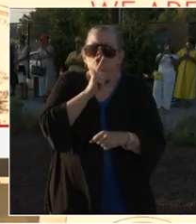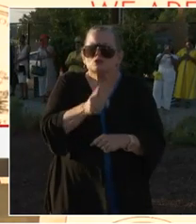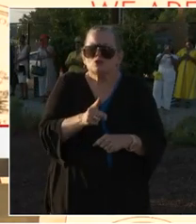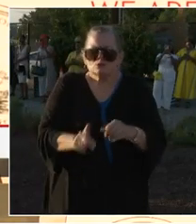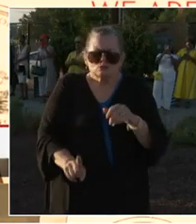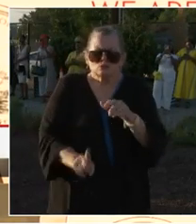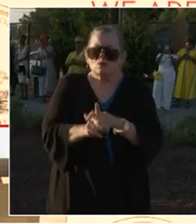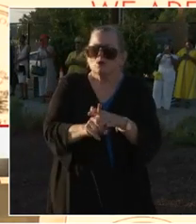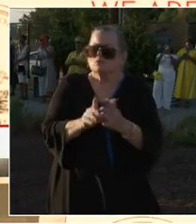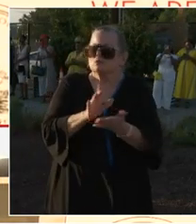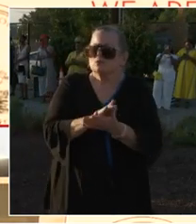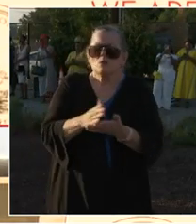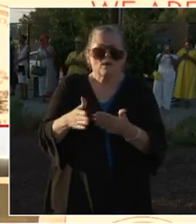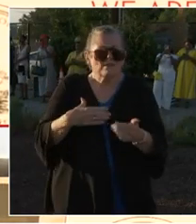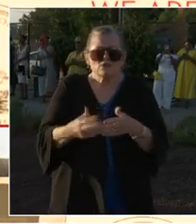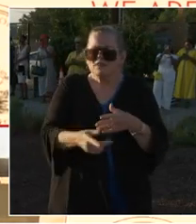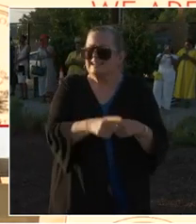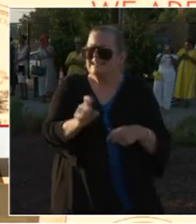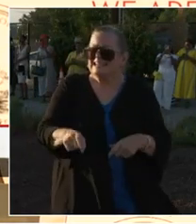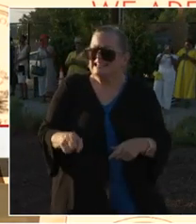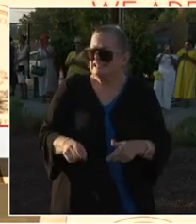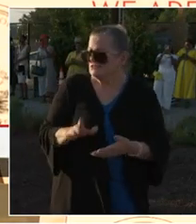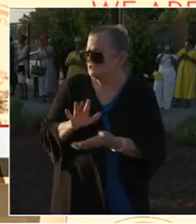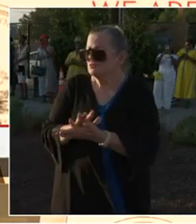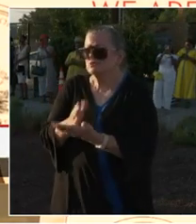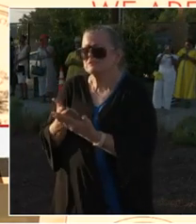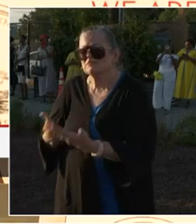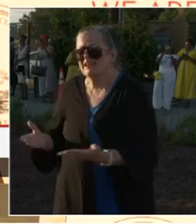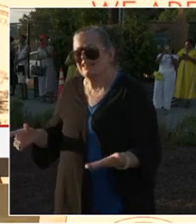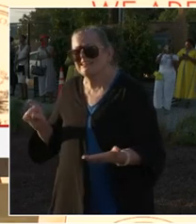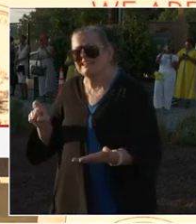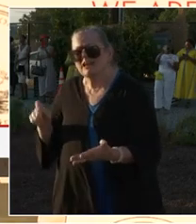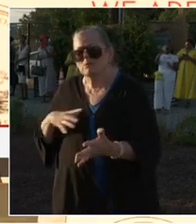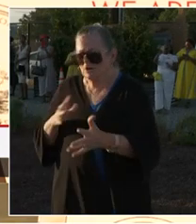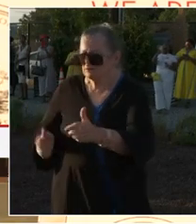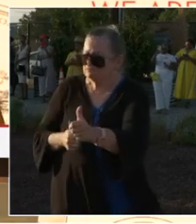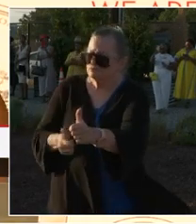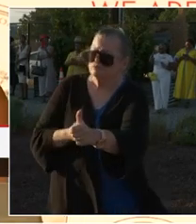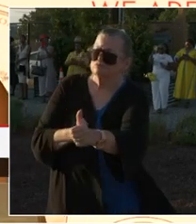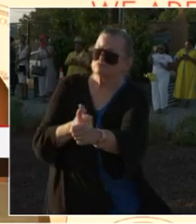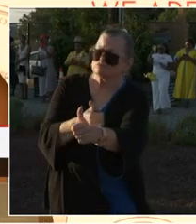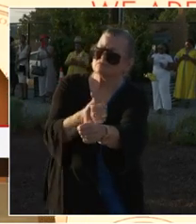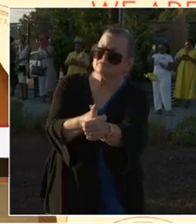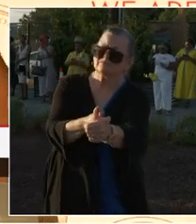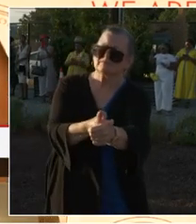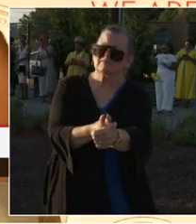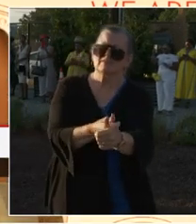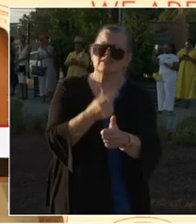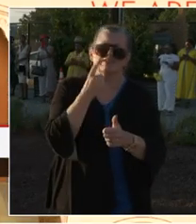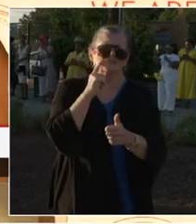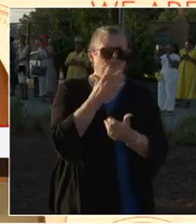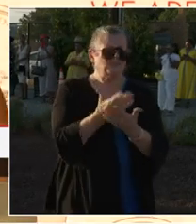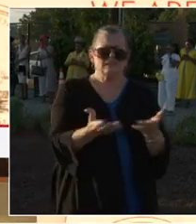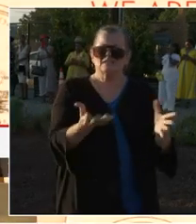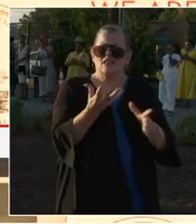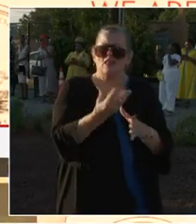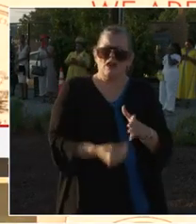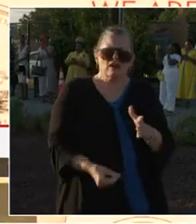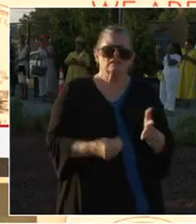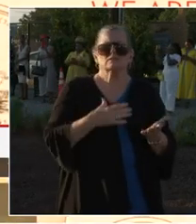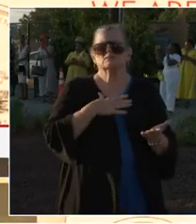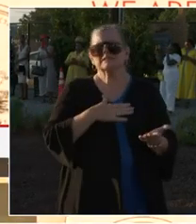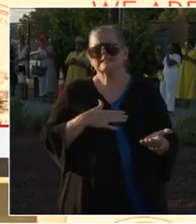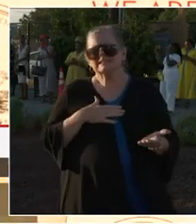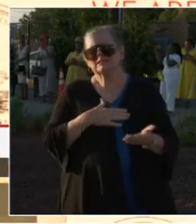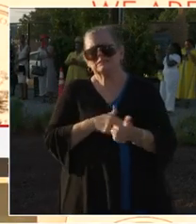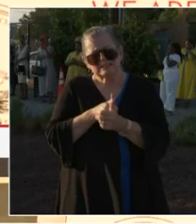they need, and we're making up for lost ground. So please stick with us on this journey because we